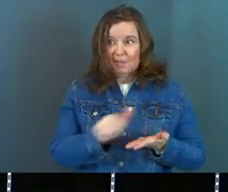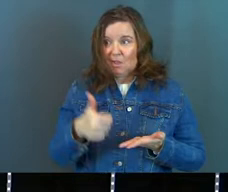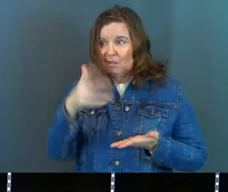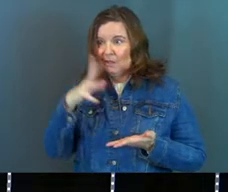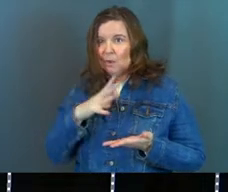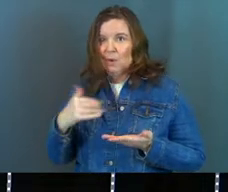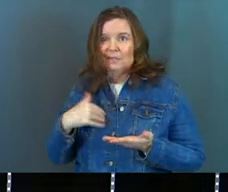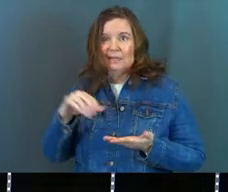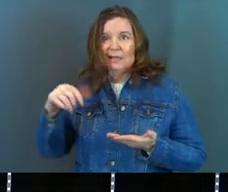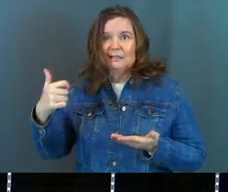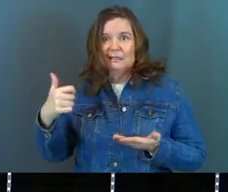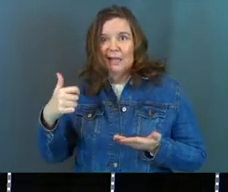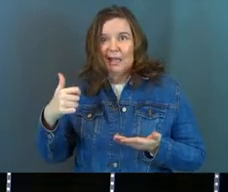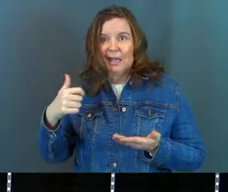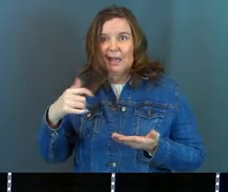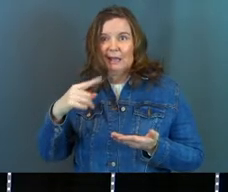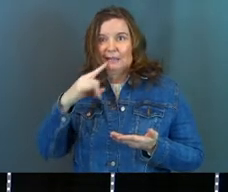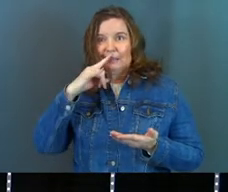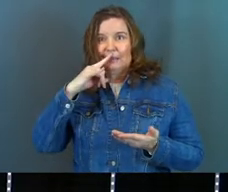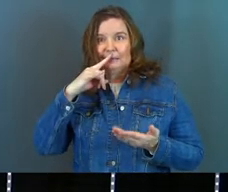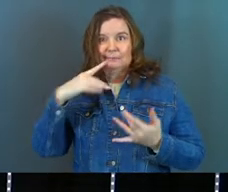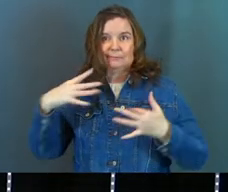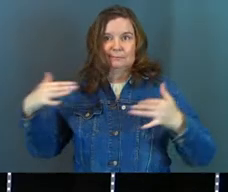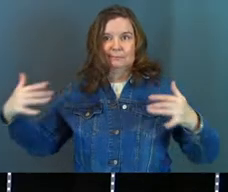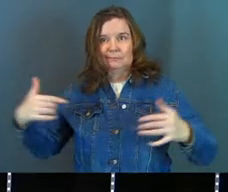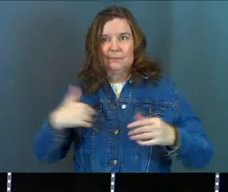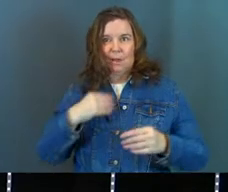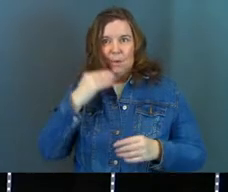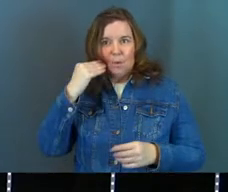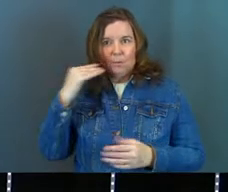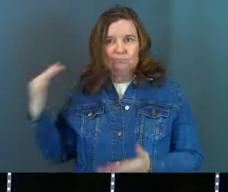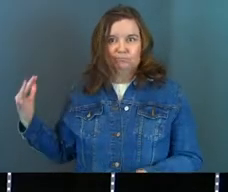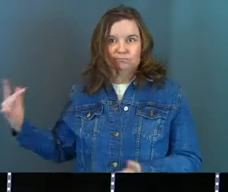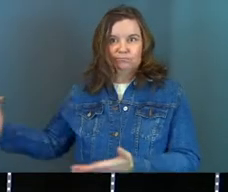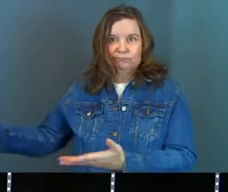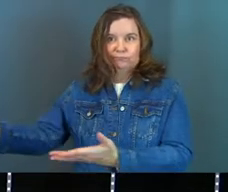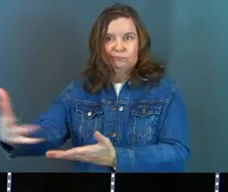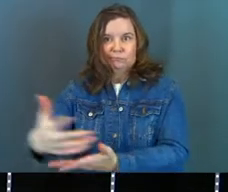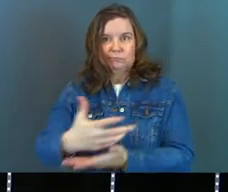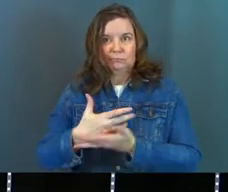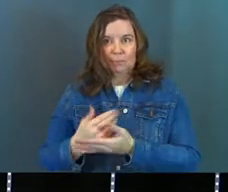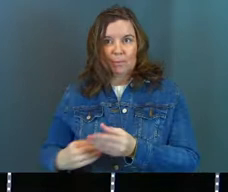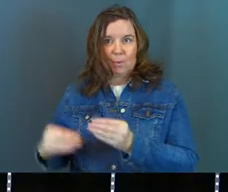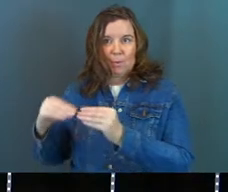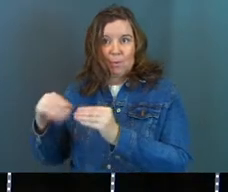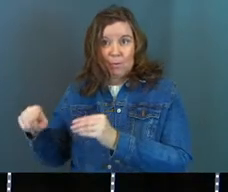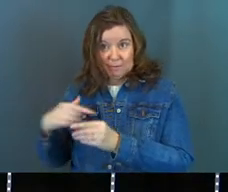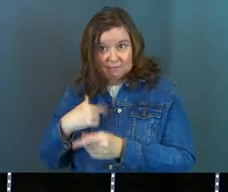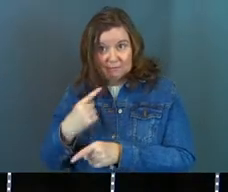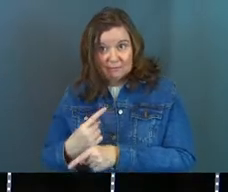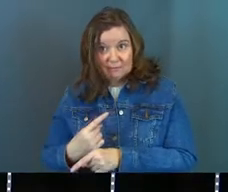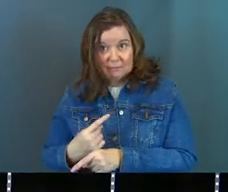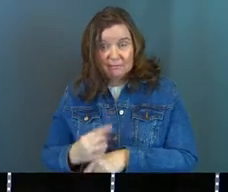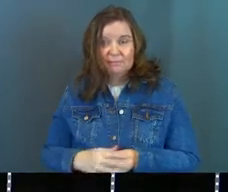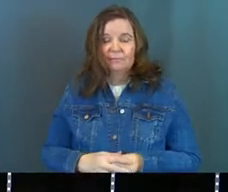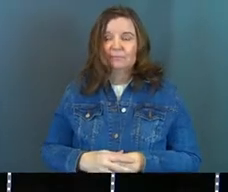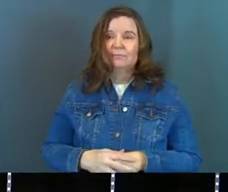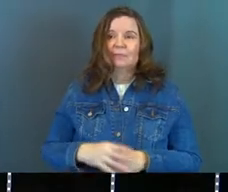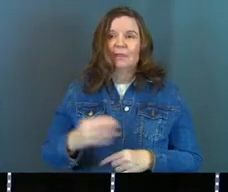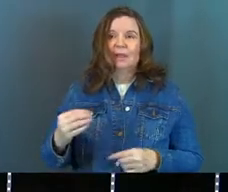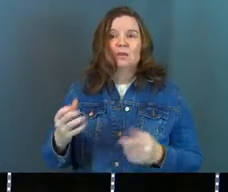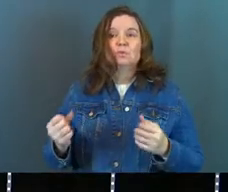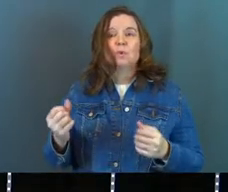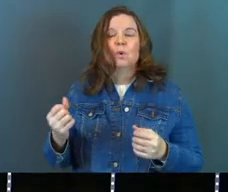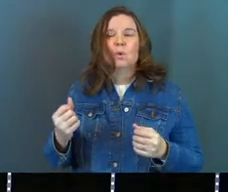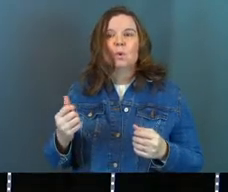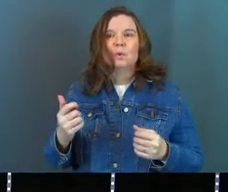who's got like 10 strapping, growing boys at home. He gathers a whole lot more. Amen?